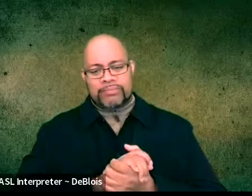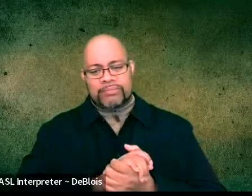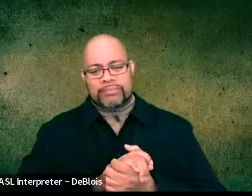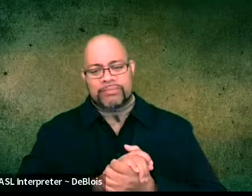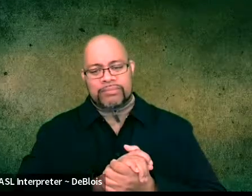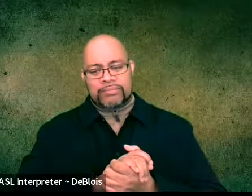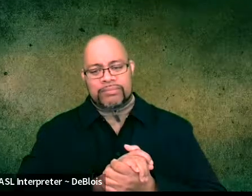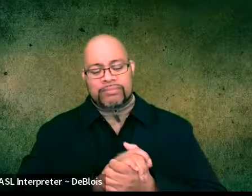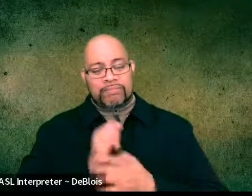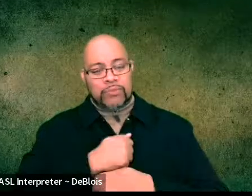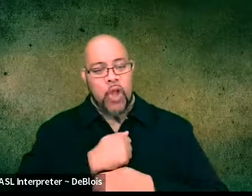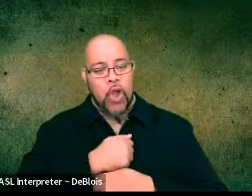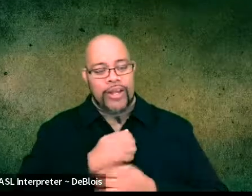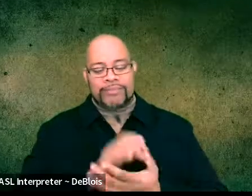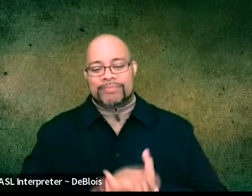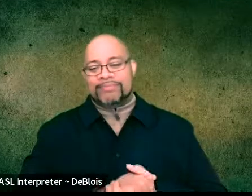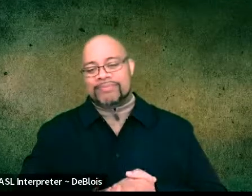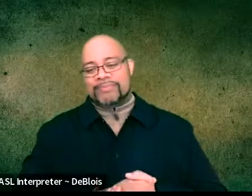I'm sorry.